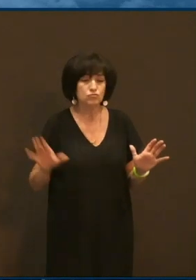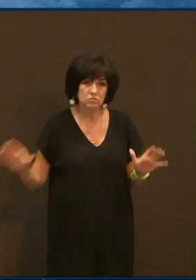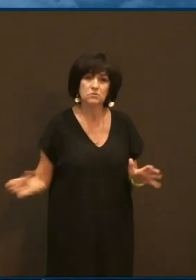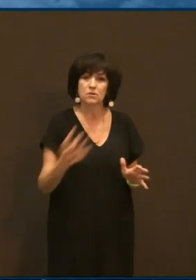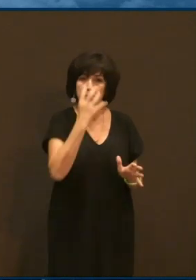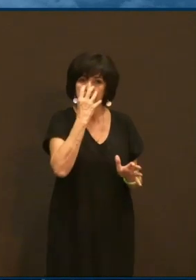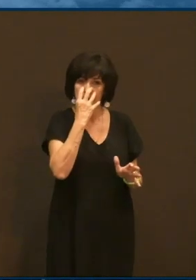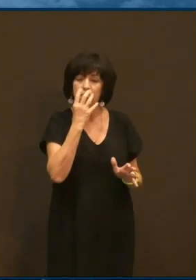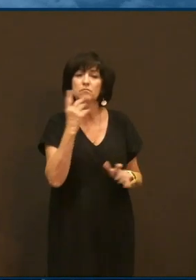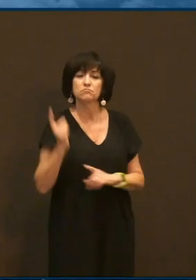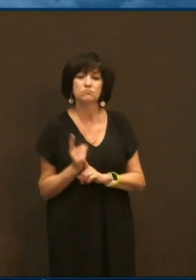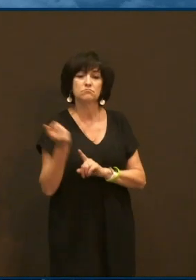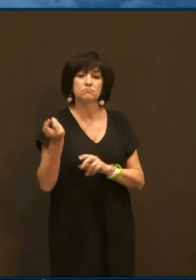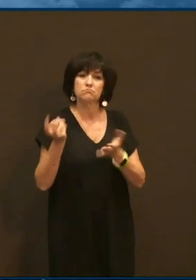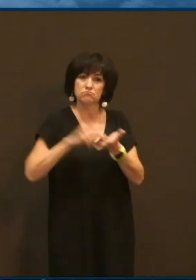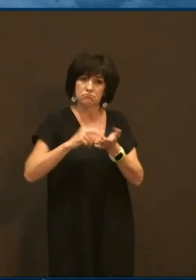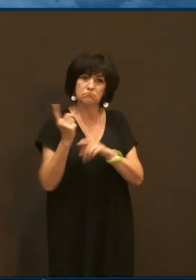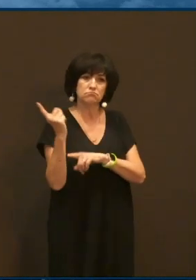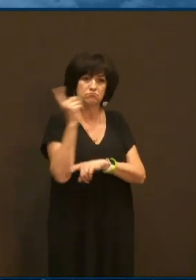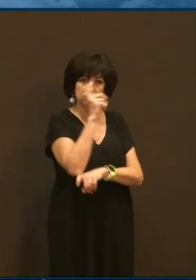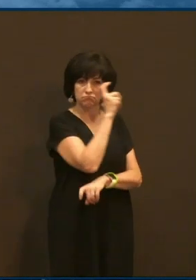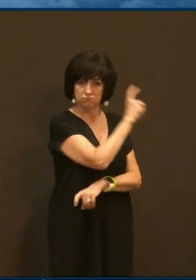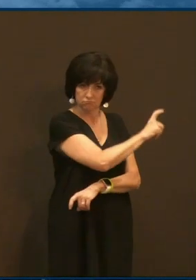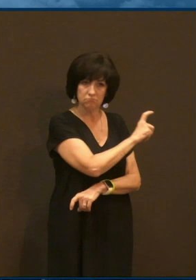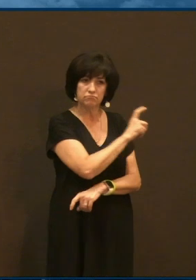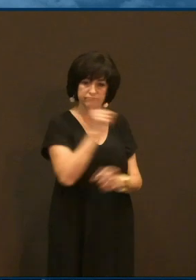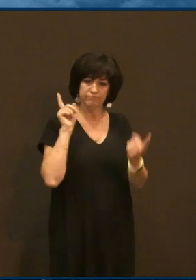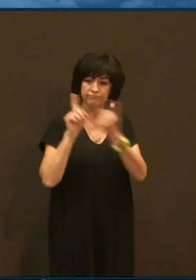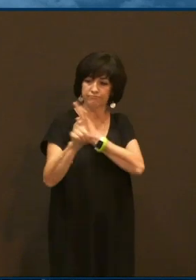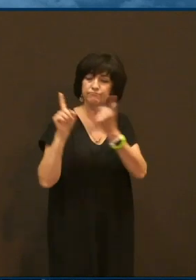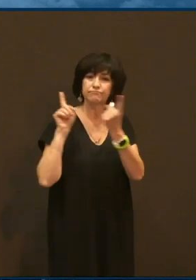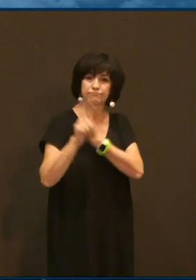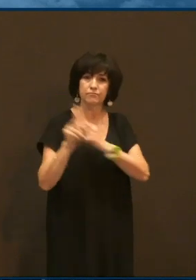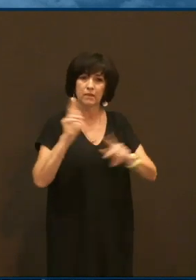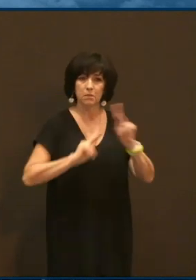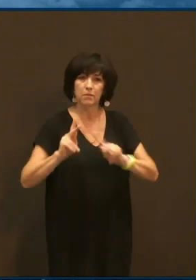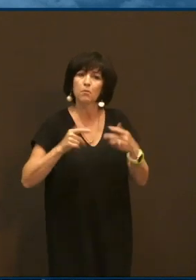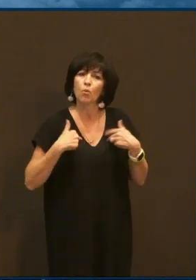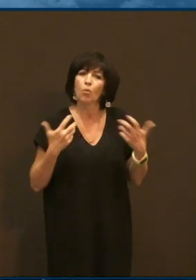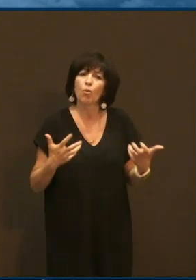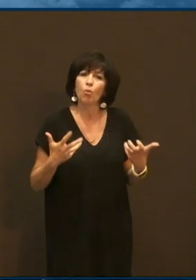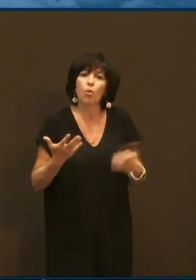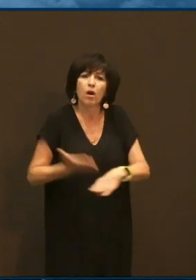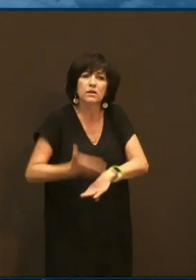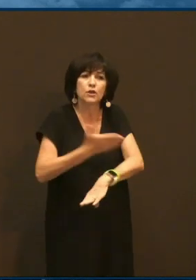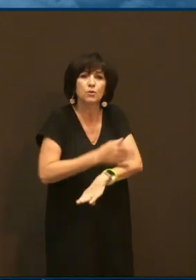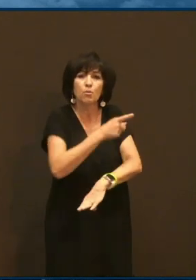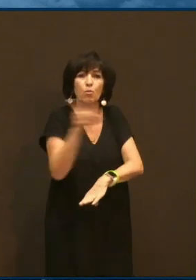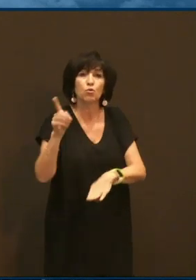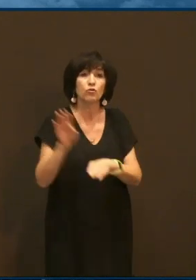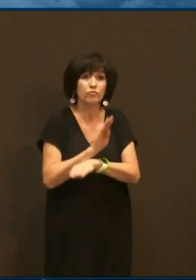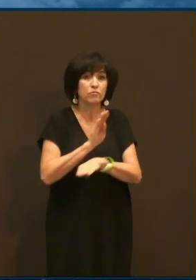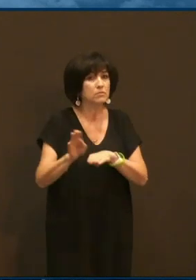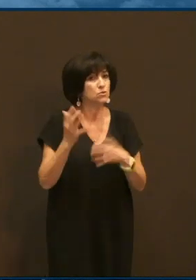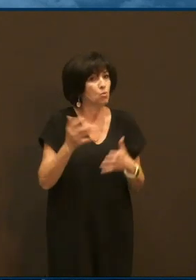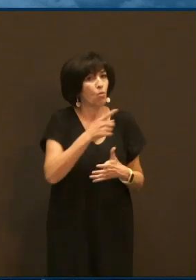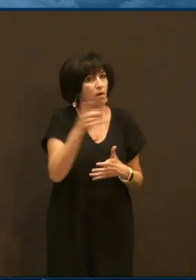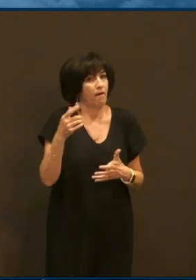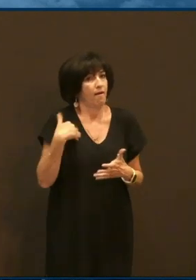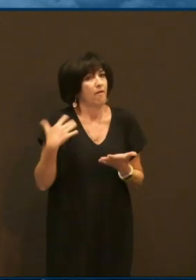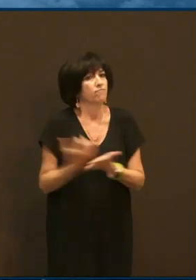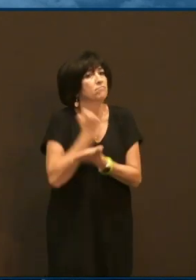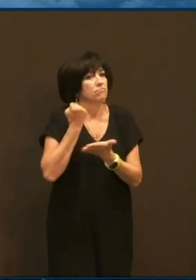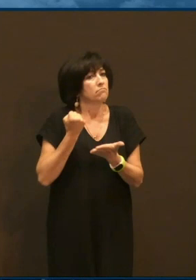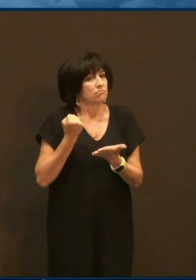the health of the community, so we really can get focused on helping businesses get revenue and be